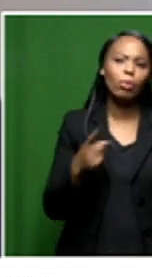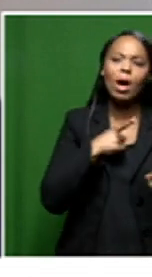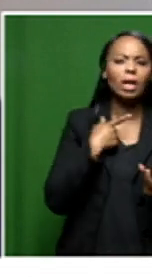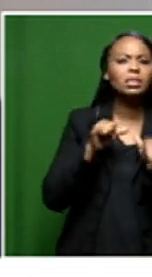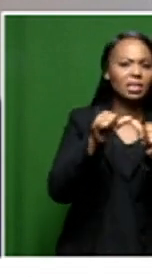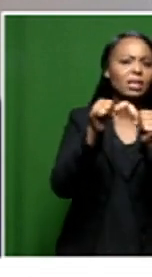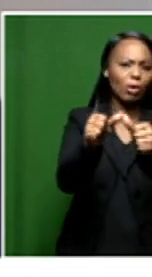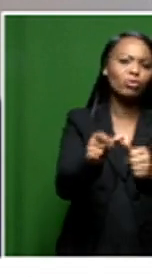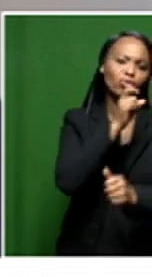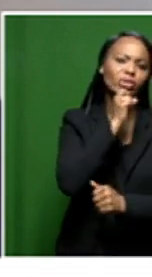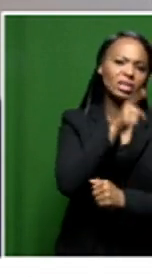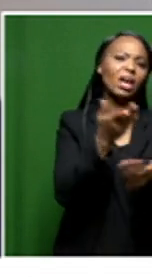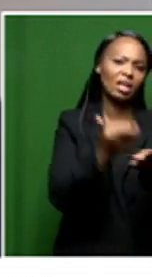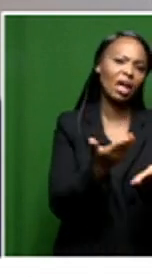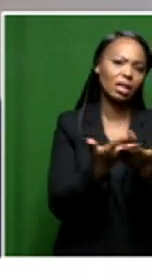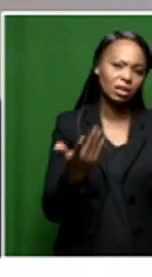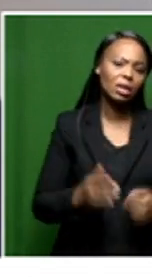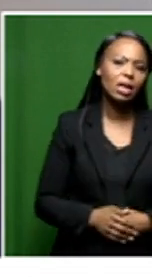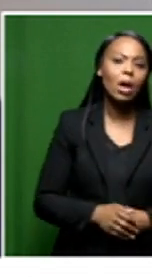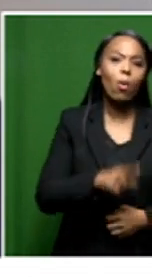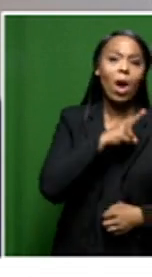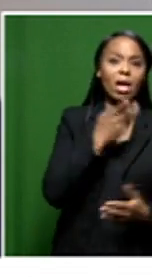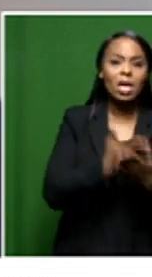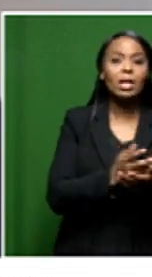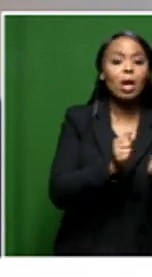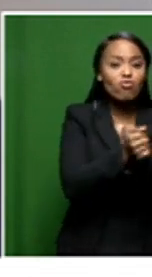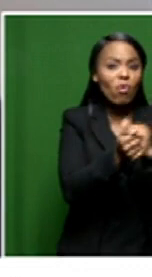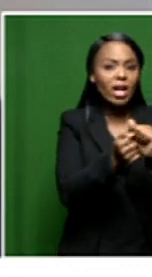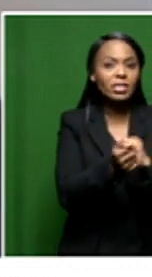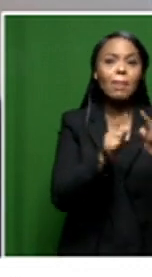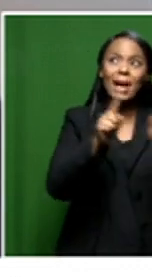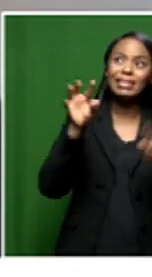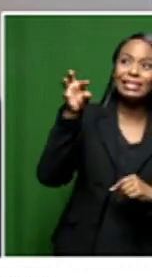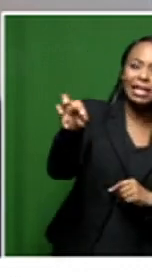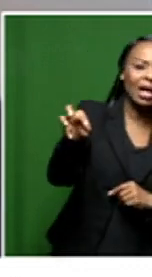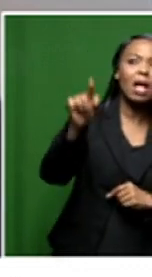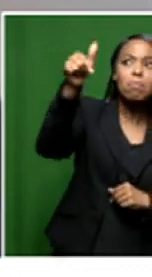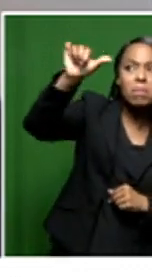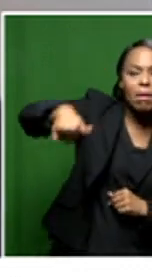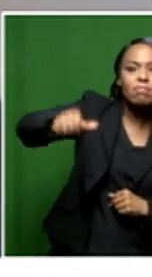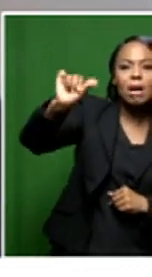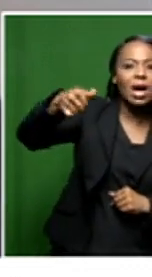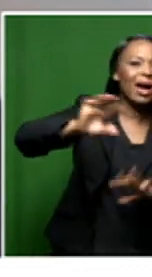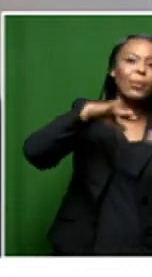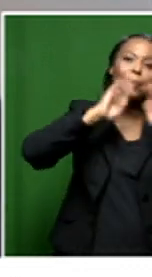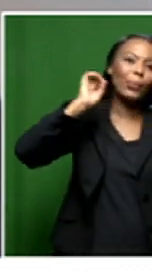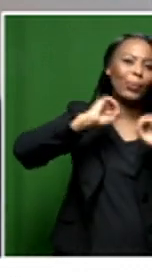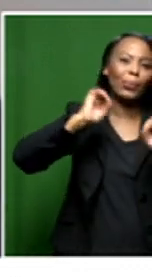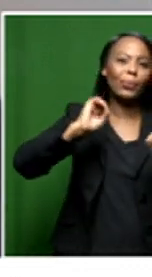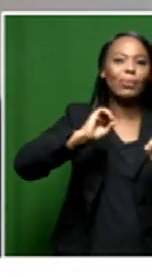fitness, you know, doing their washing without electricity, maybe during a power cut. Mm. So definitely a win-win on both